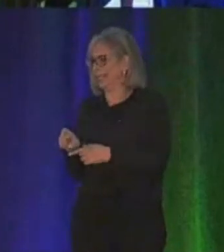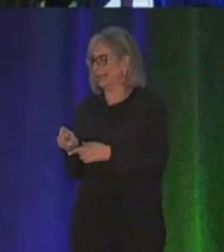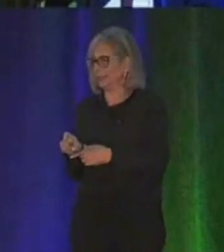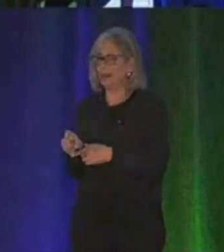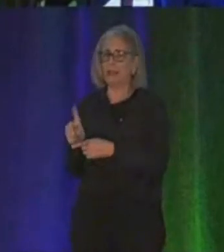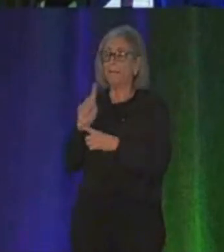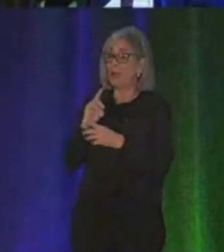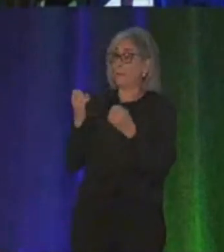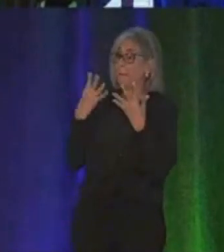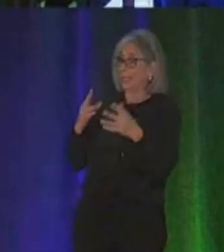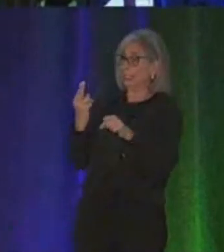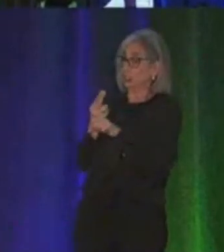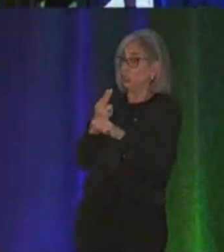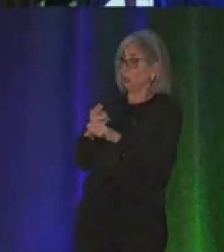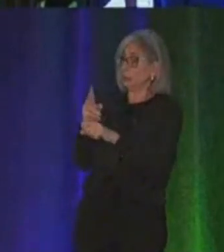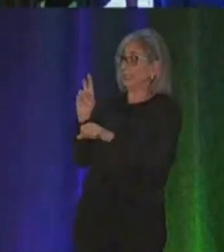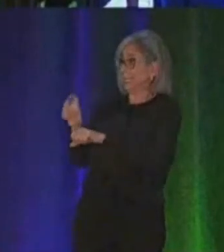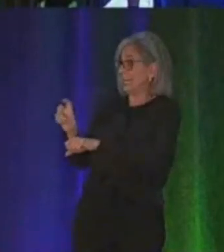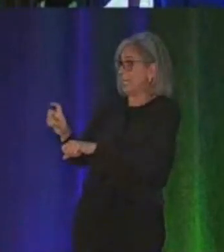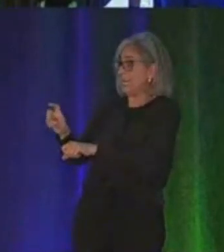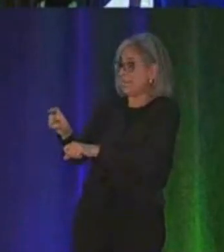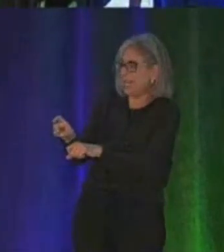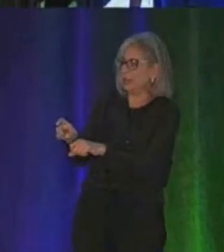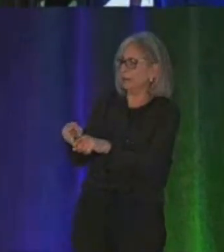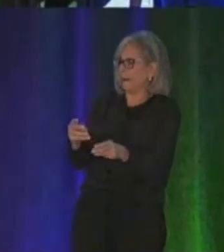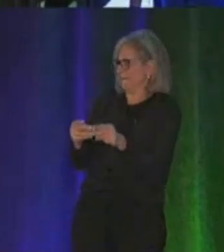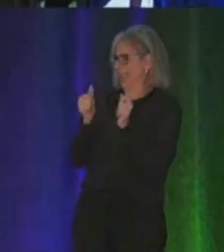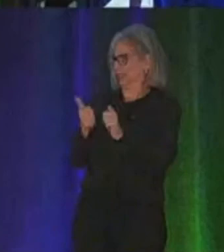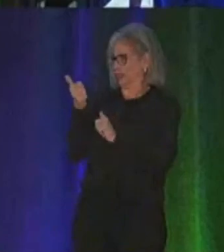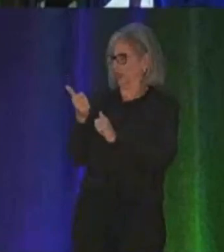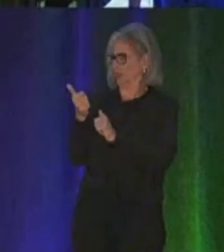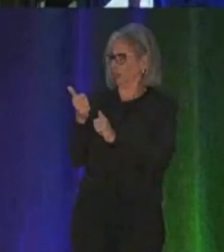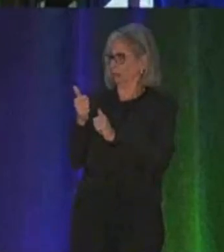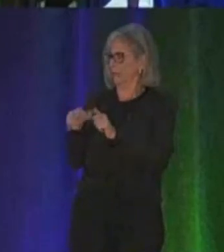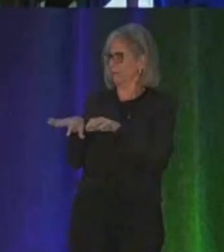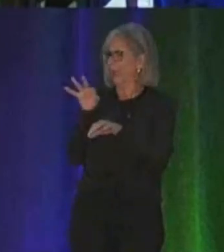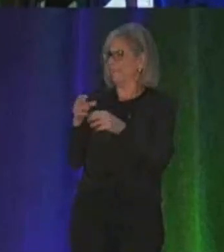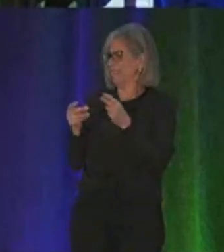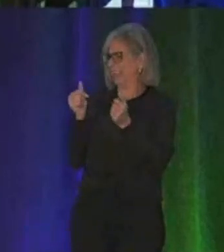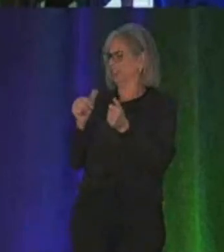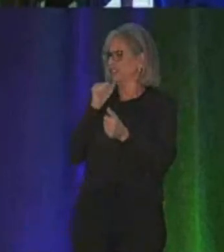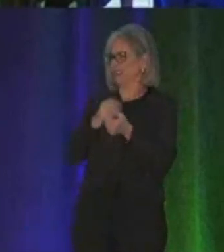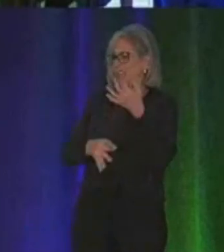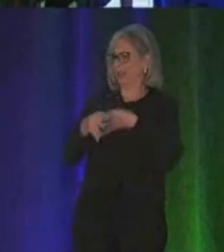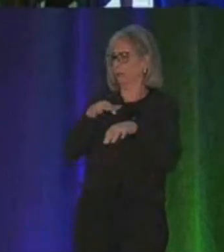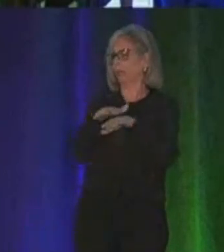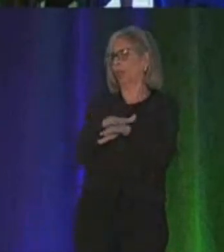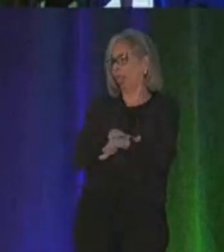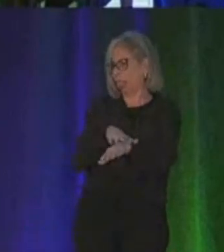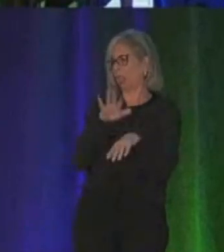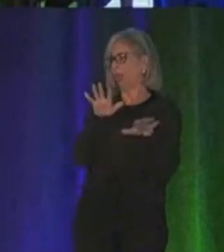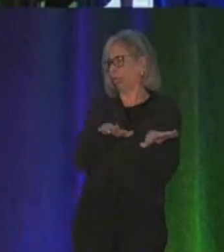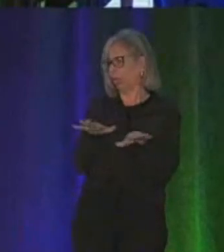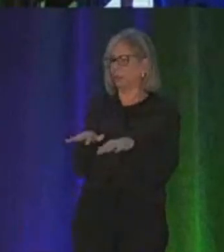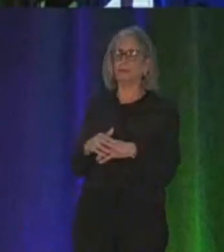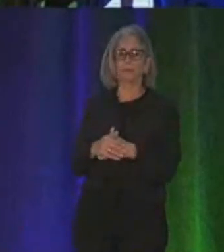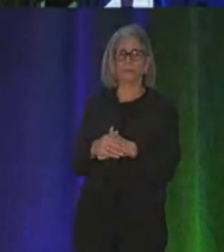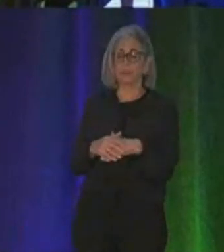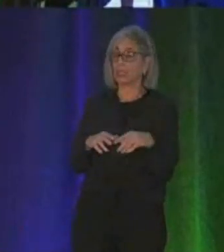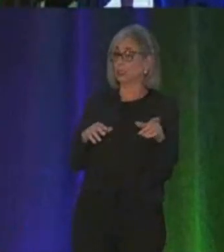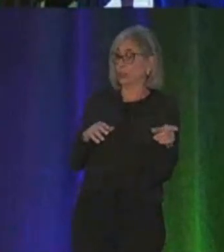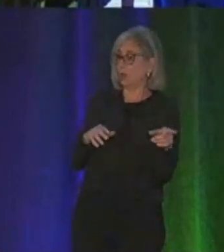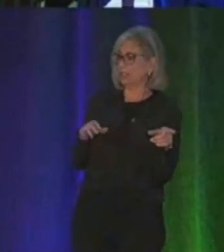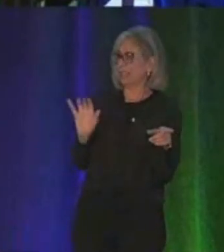decent amount of traffic, you put CloudFront in front, you're going to see some pretty good latency benefits there. So it effectively acts